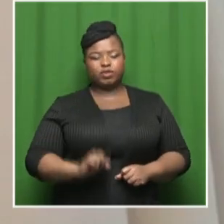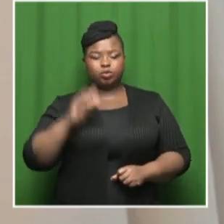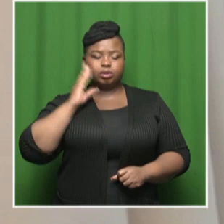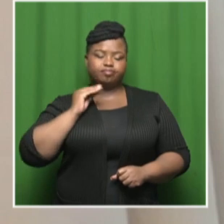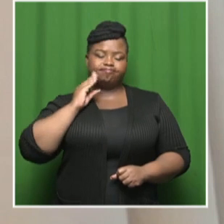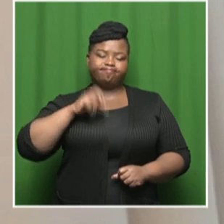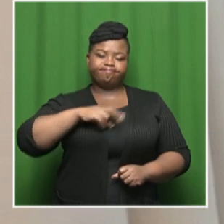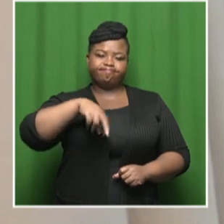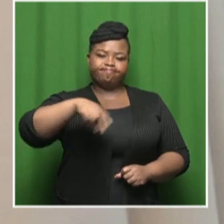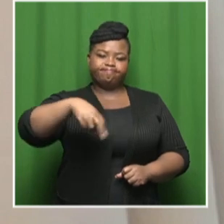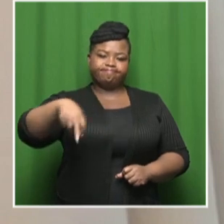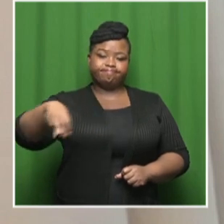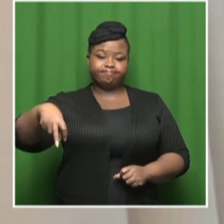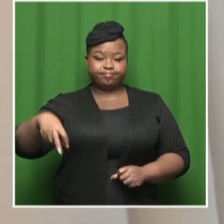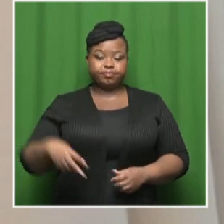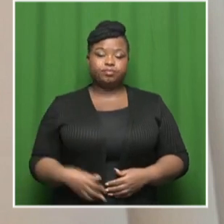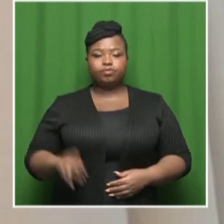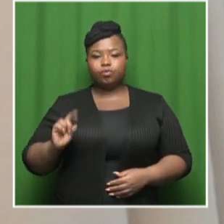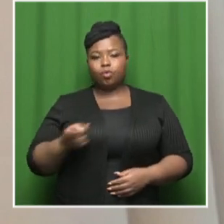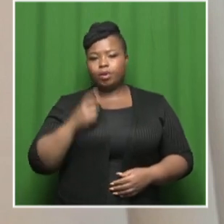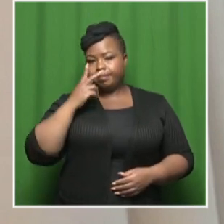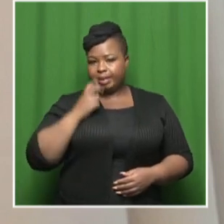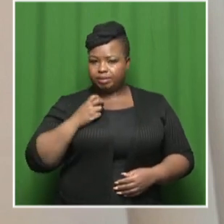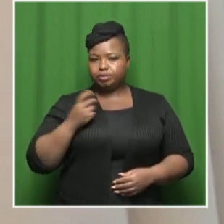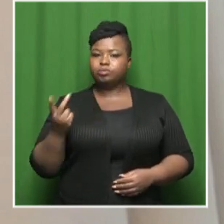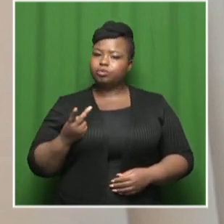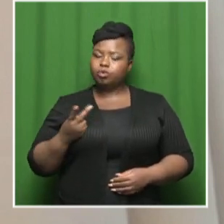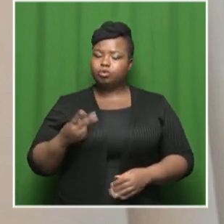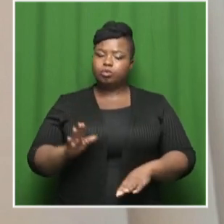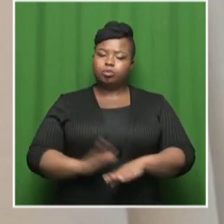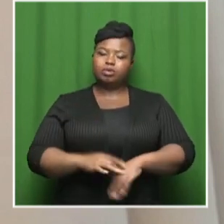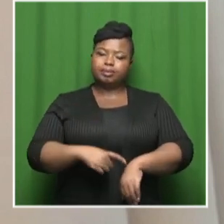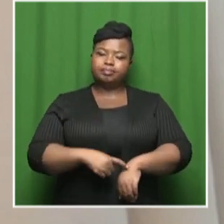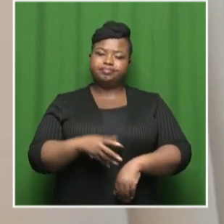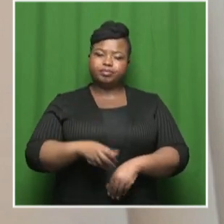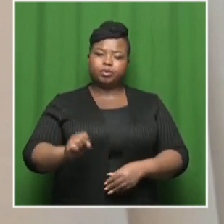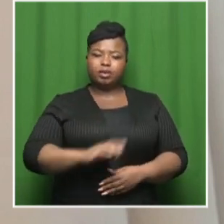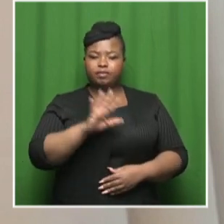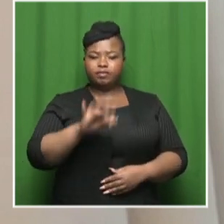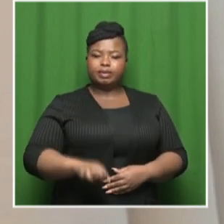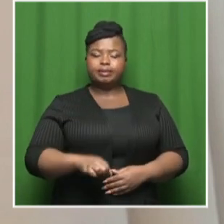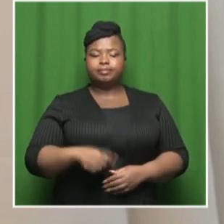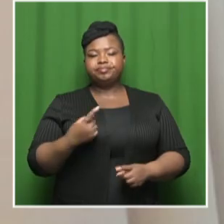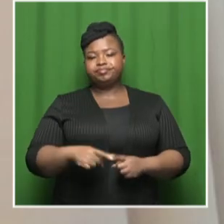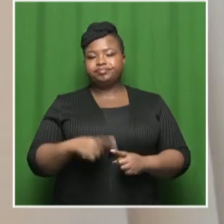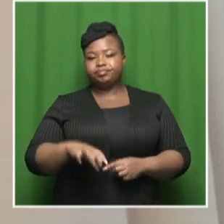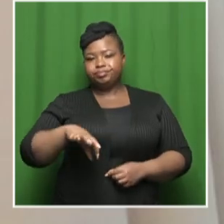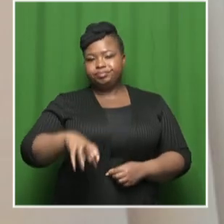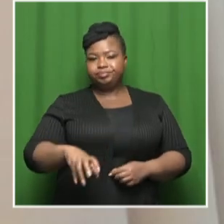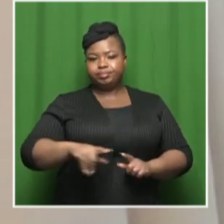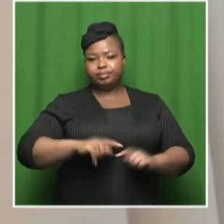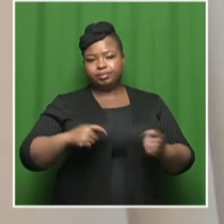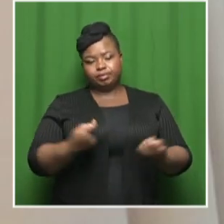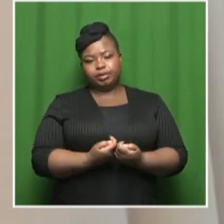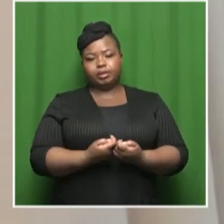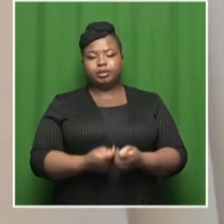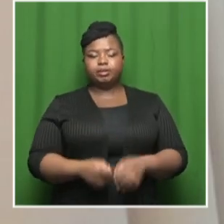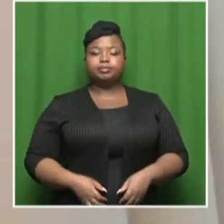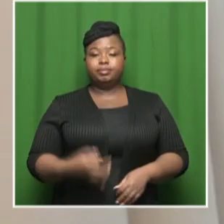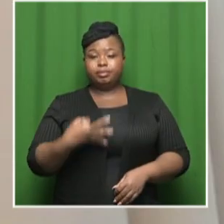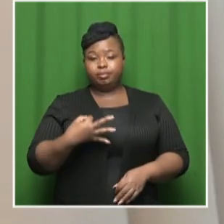tour, for the All Blacks also to spend more time in South Africa, play against our provincial teams, play